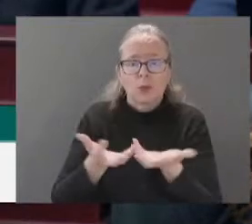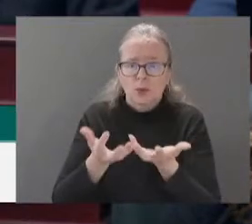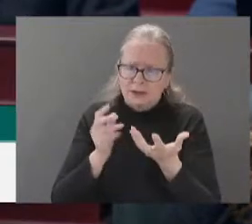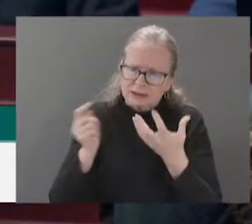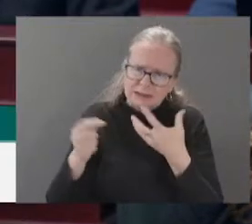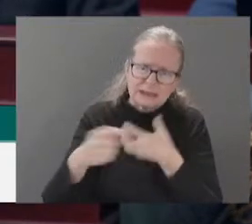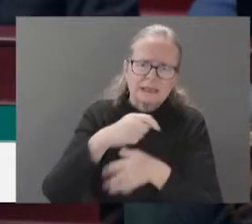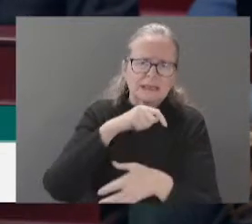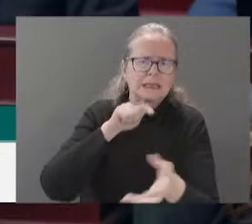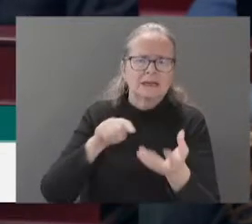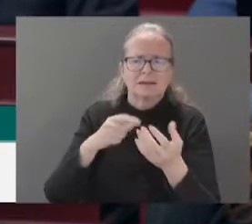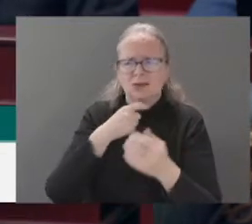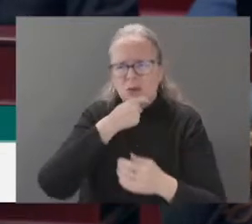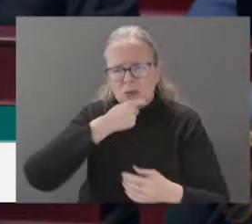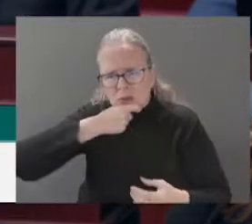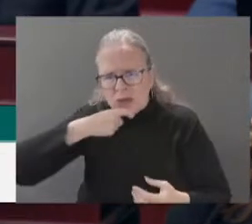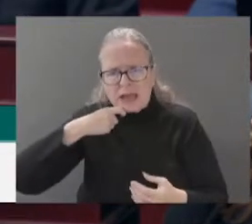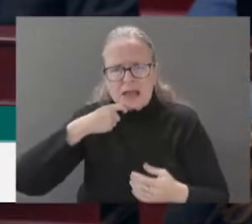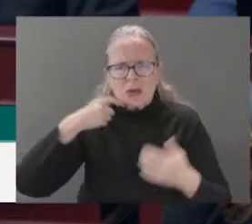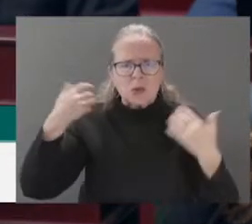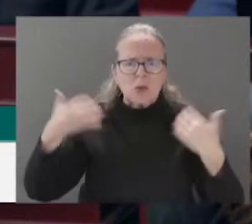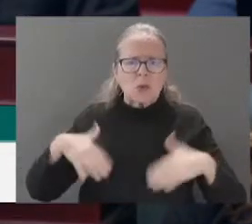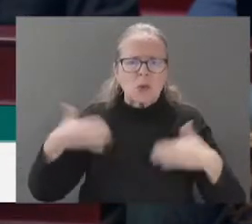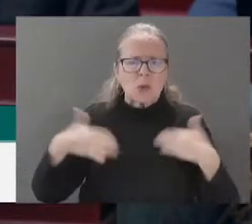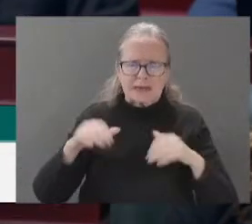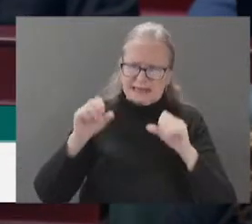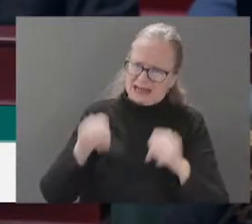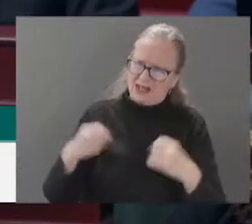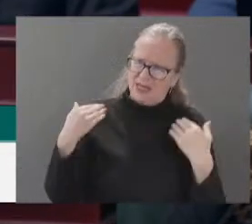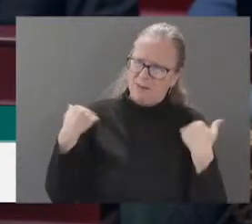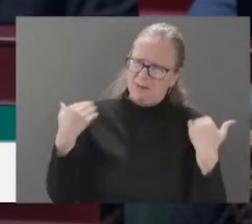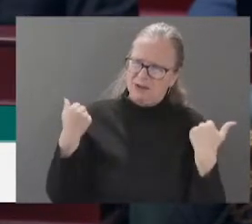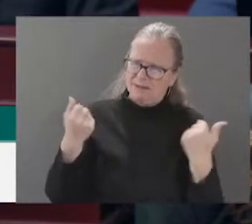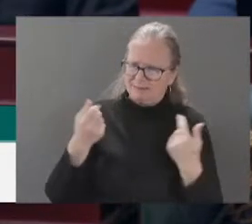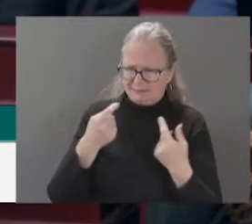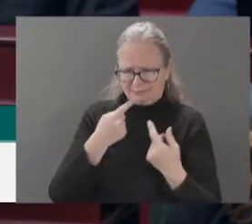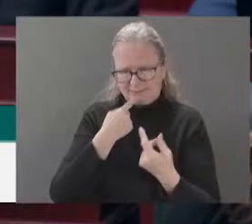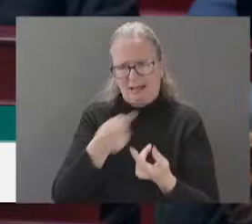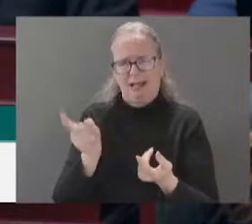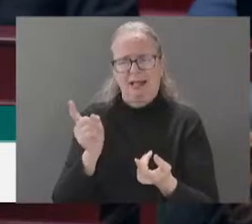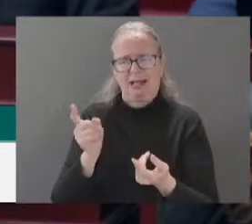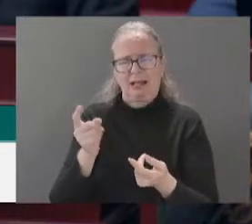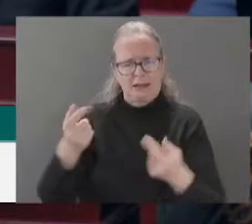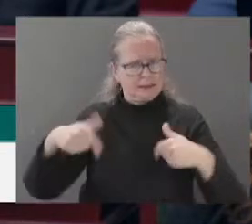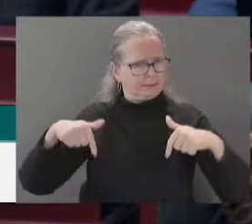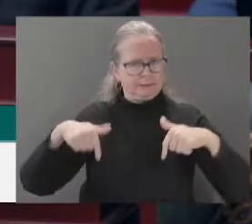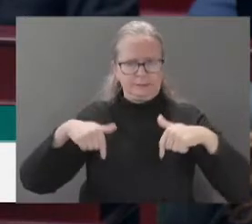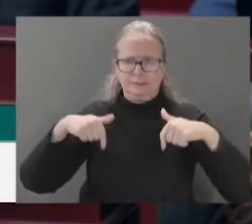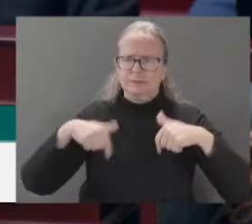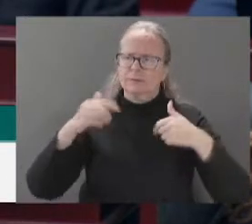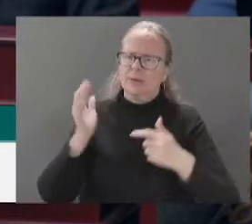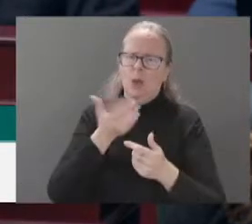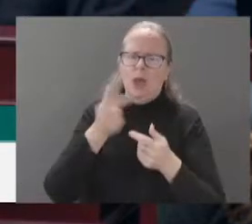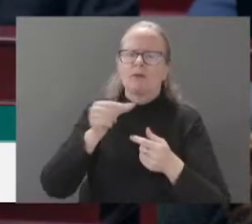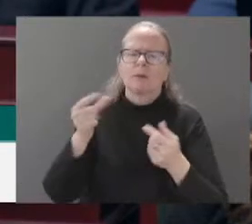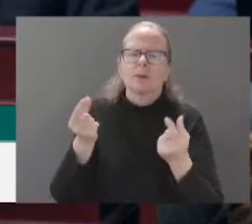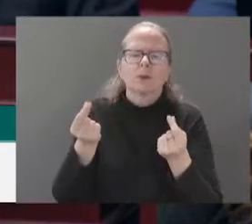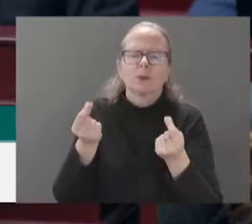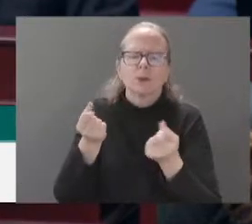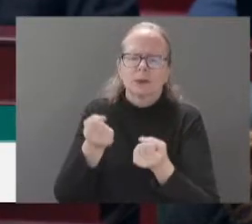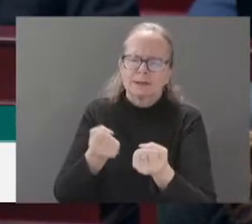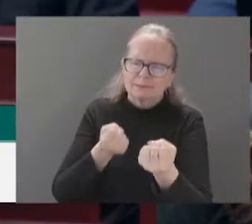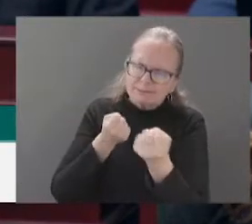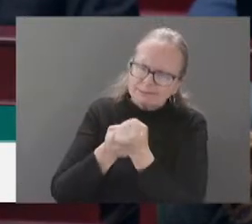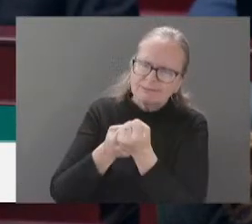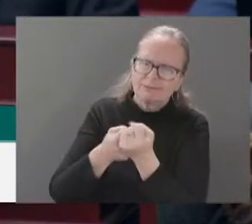the minister of technology and Innovation tell the house whether our government is funding any technology to fight drought and increase